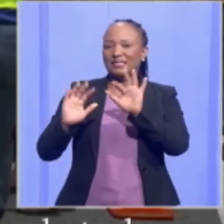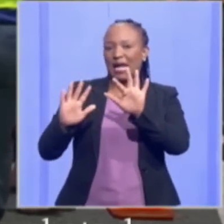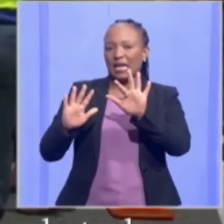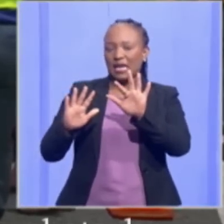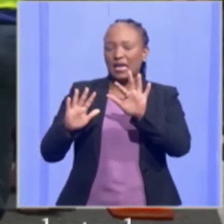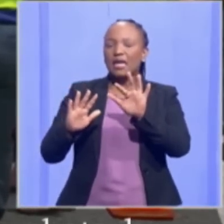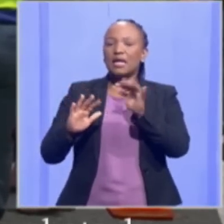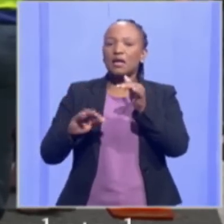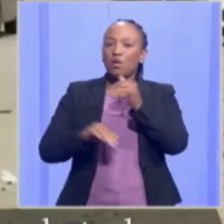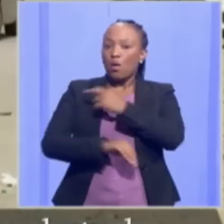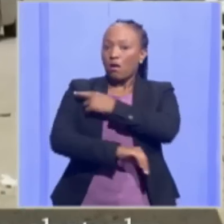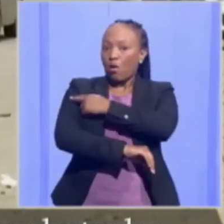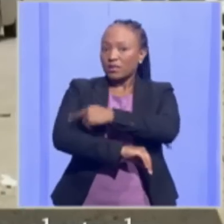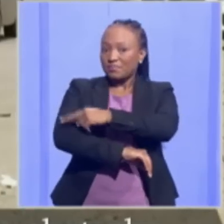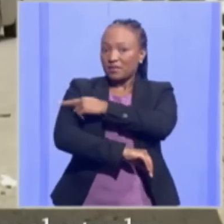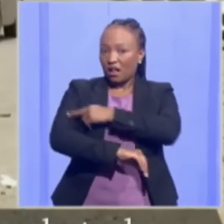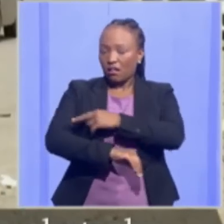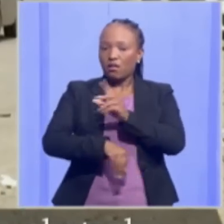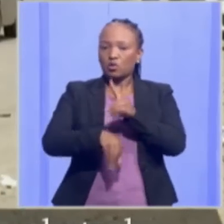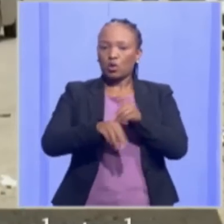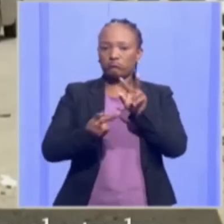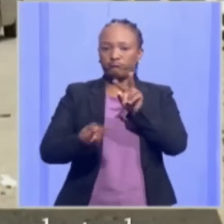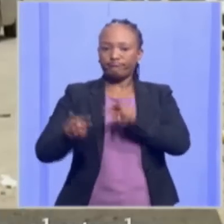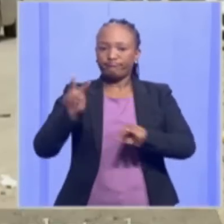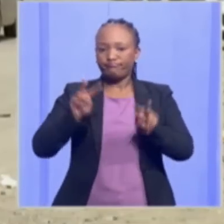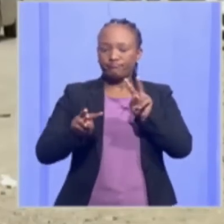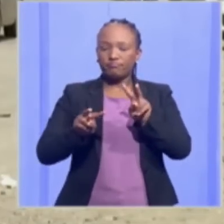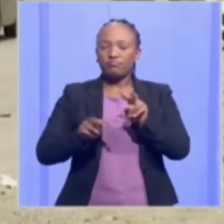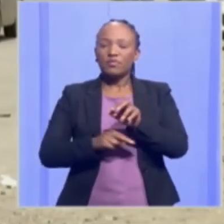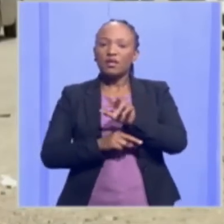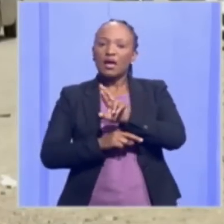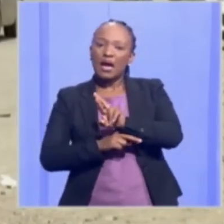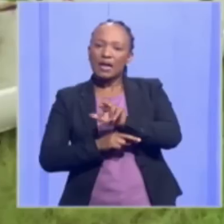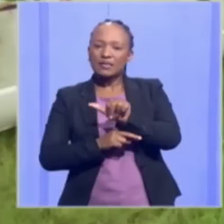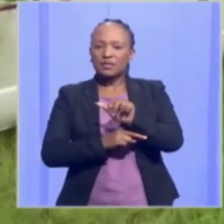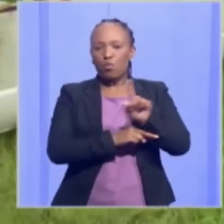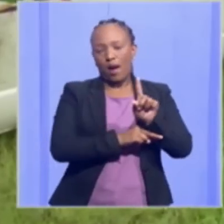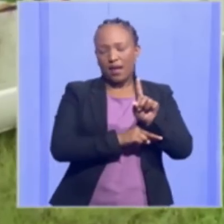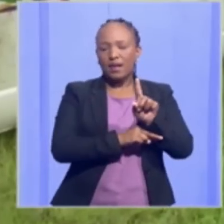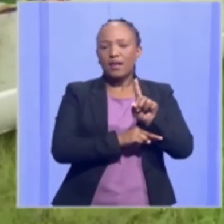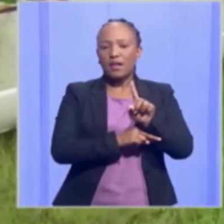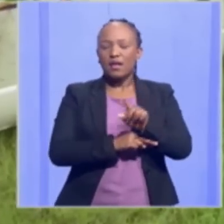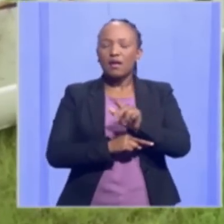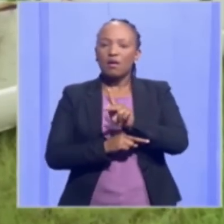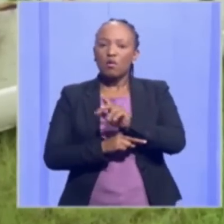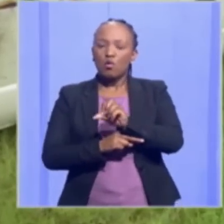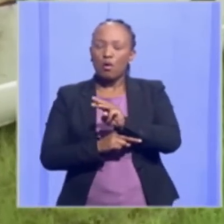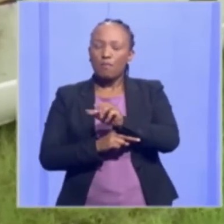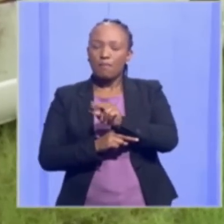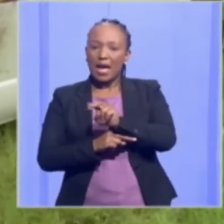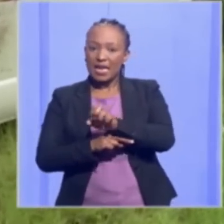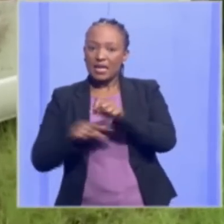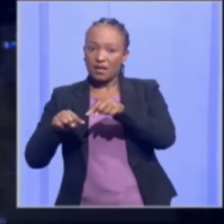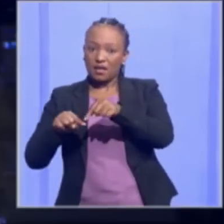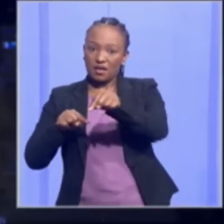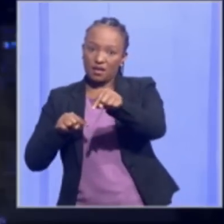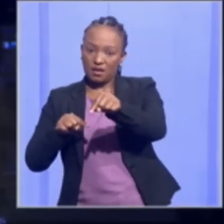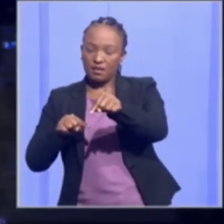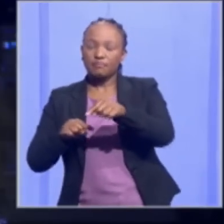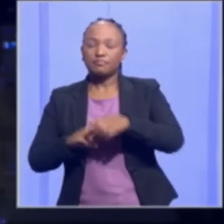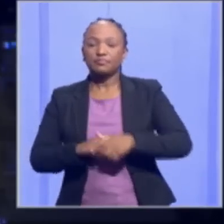dingaka ka morao a mehako tsinya etsaetseng mileng o mogolo wa R61 pakeng tsa Komane le Takastad.